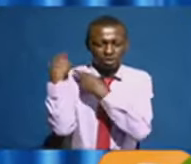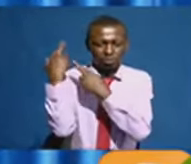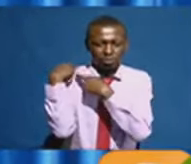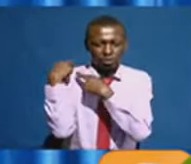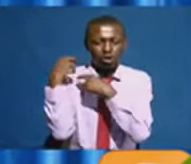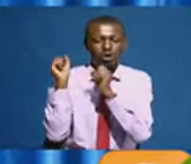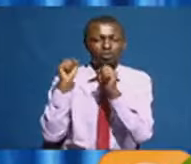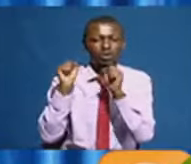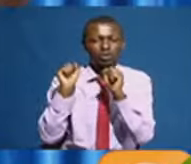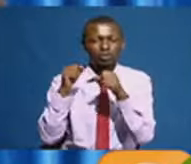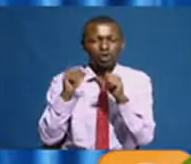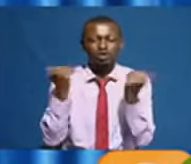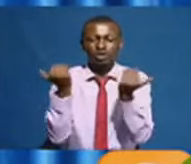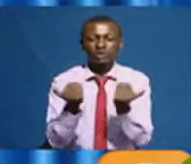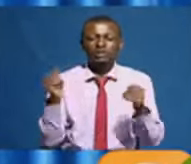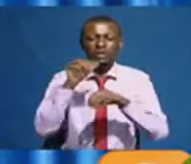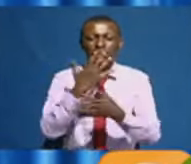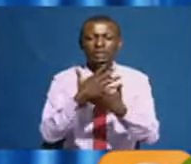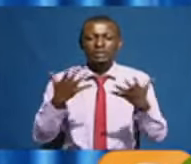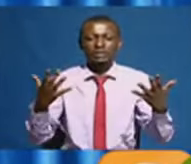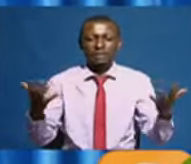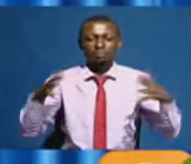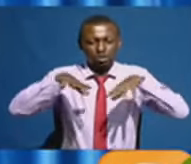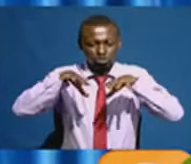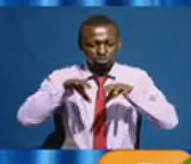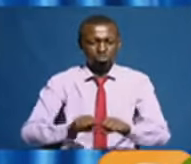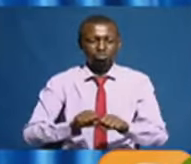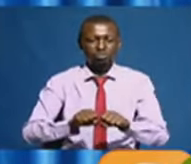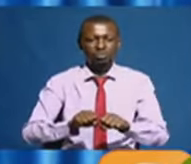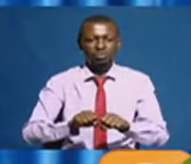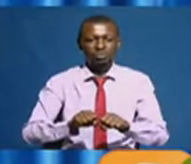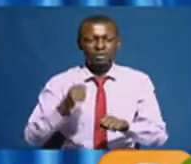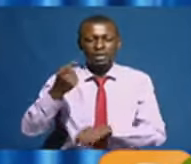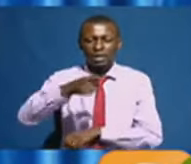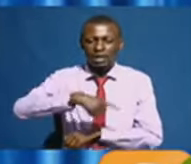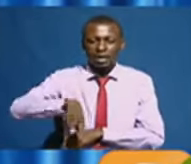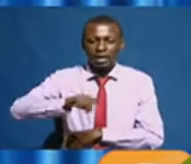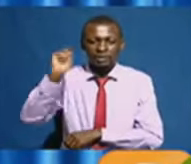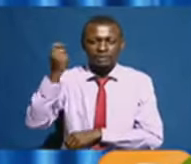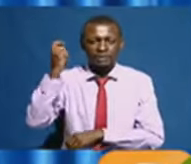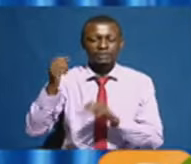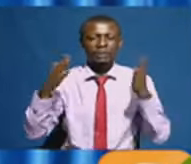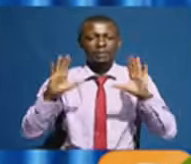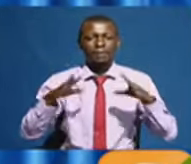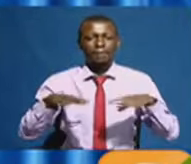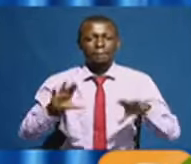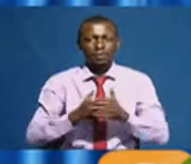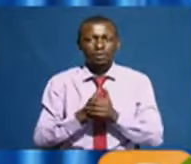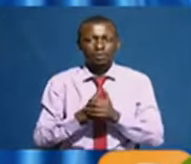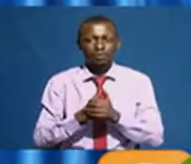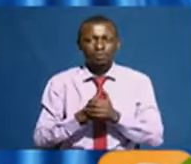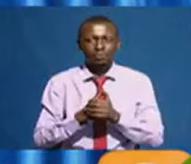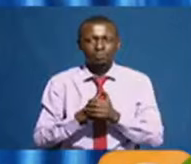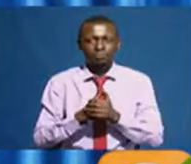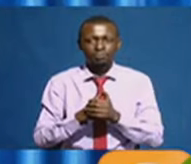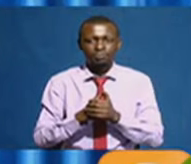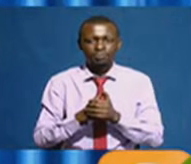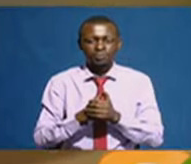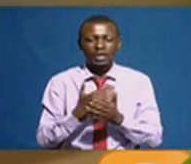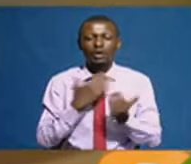inheritance for their children, we as Kenyans, we should not leave debt to our